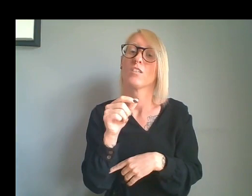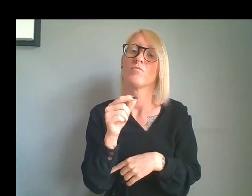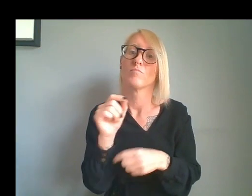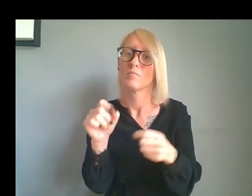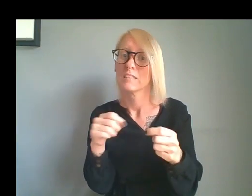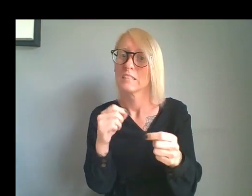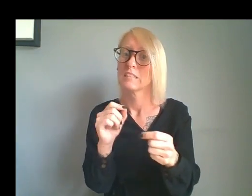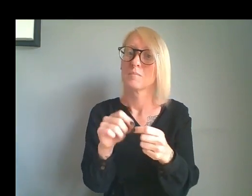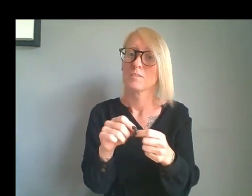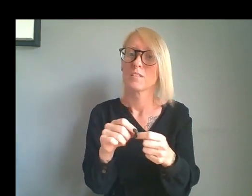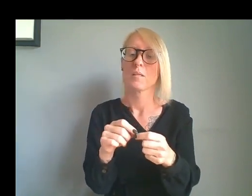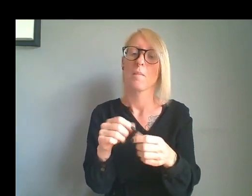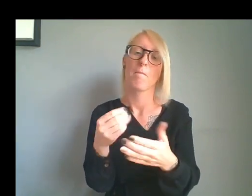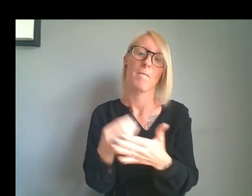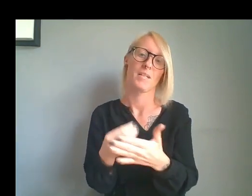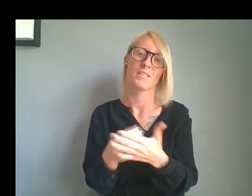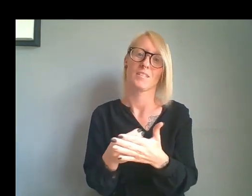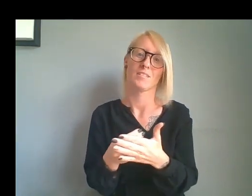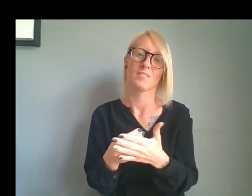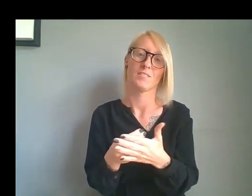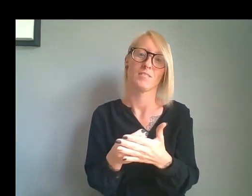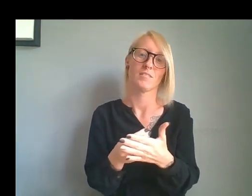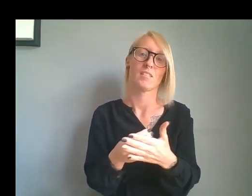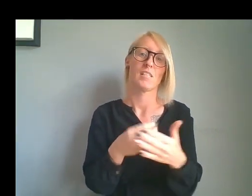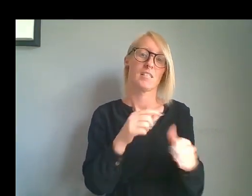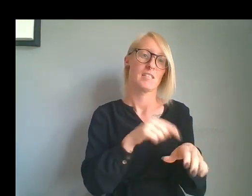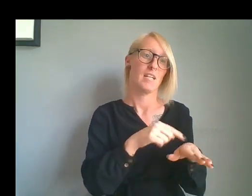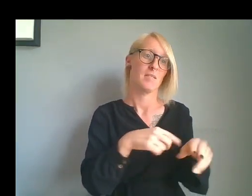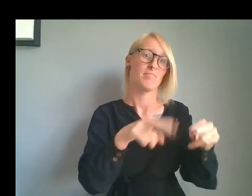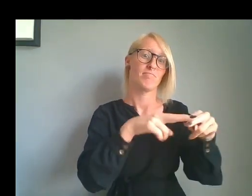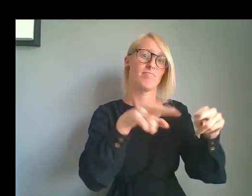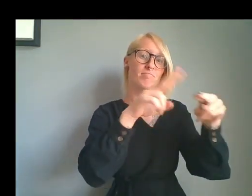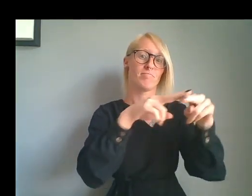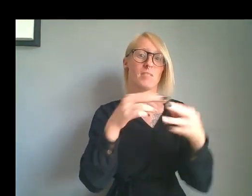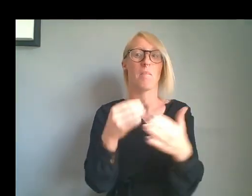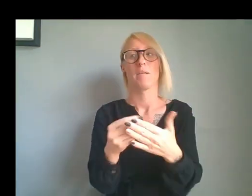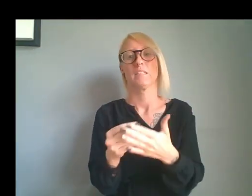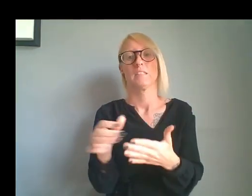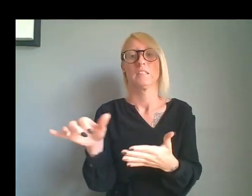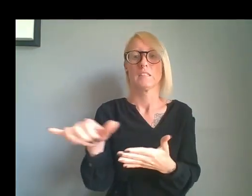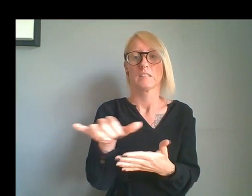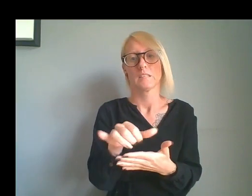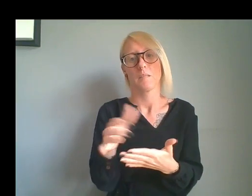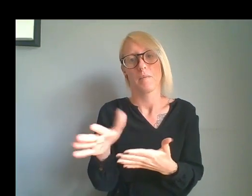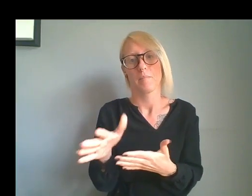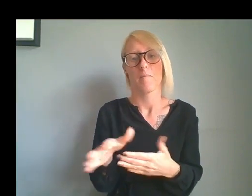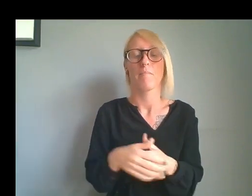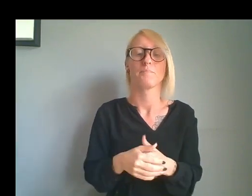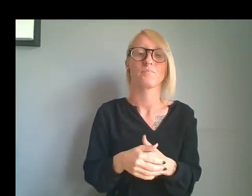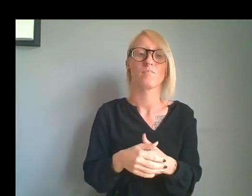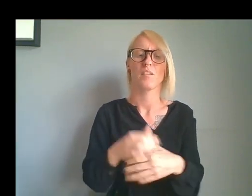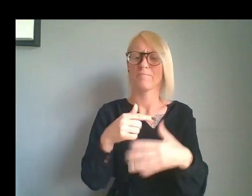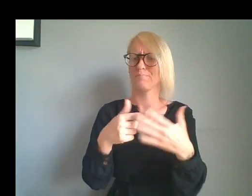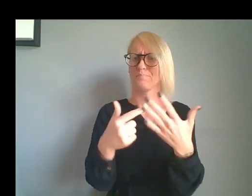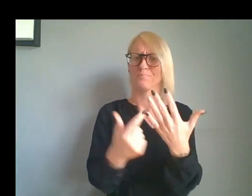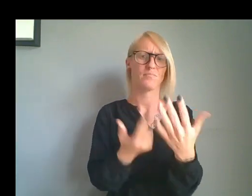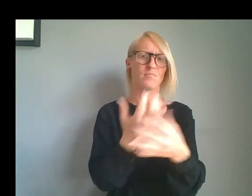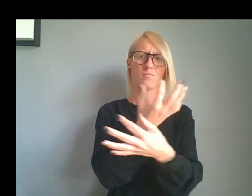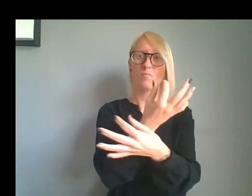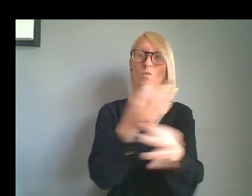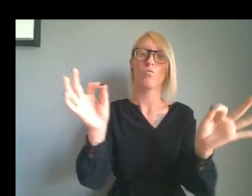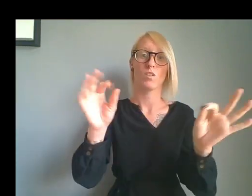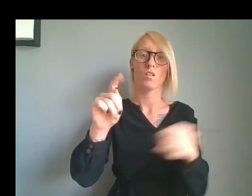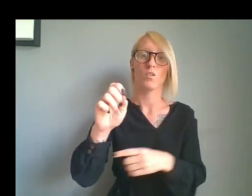it's not necessarily an increase in money. So many of these tools are free. You know, blog, Facebook, Twitter, YouTube. There's so many free tools, which is